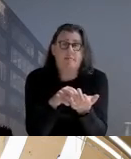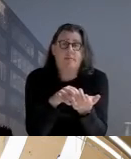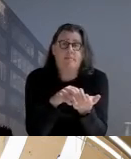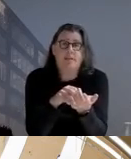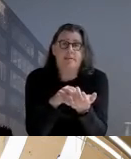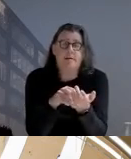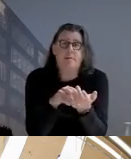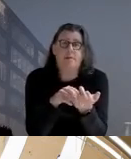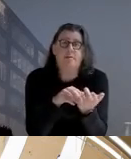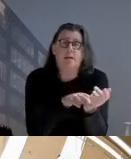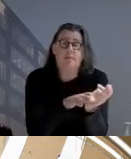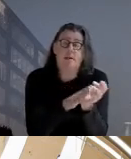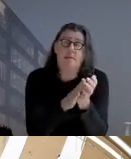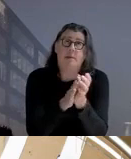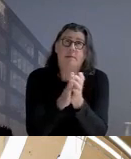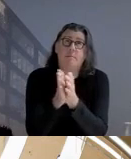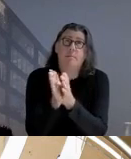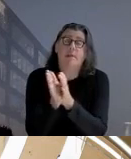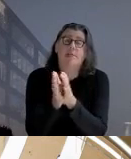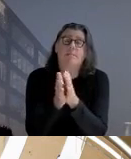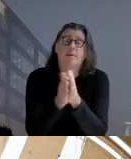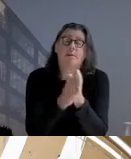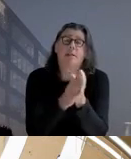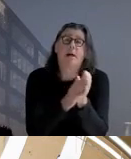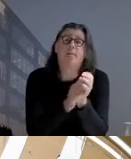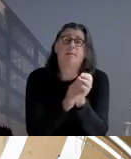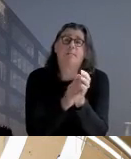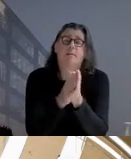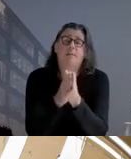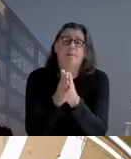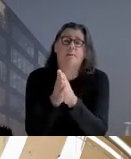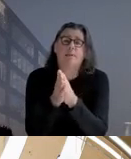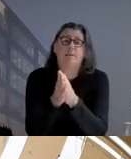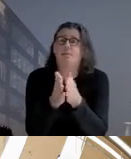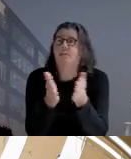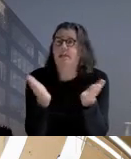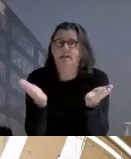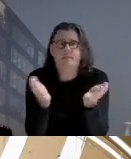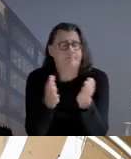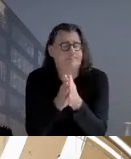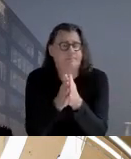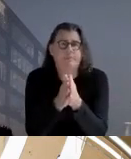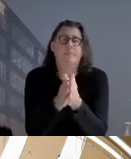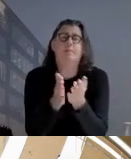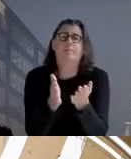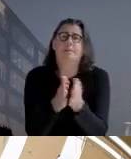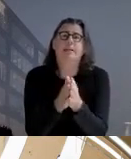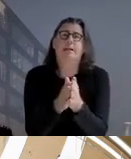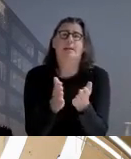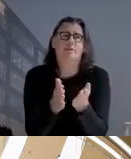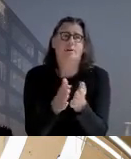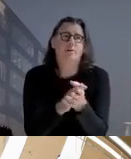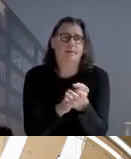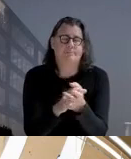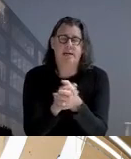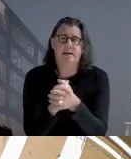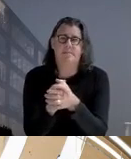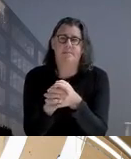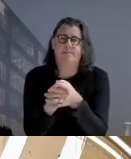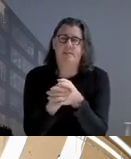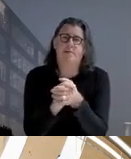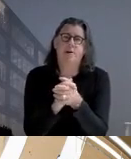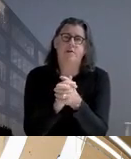I start with the biggest number. So, and when I say biggest number, biggest embodied carbon number. So let's just take typical building. Let's say it's